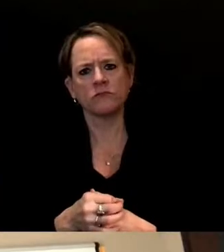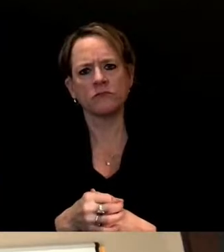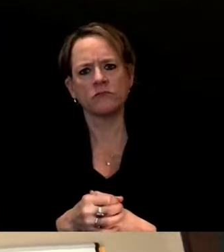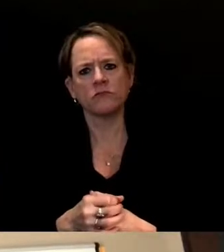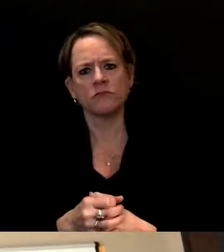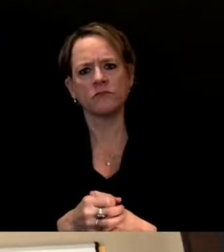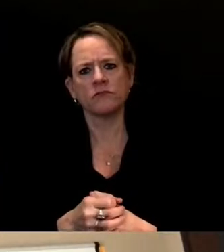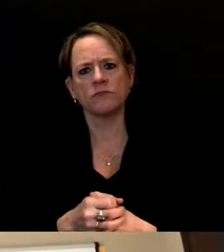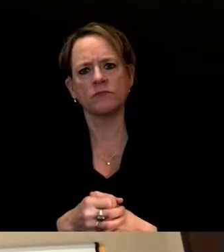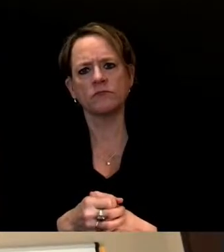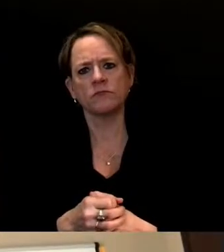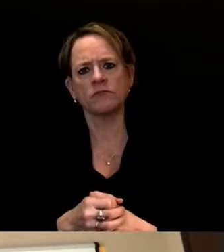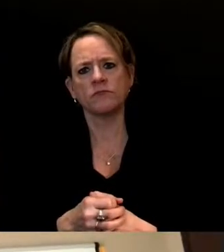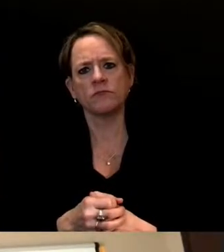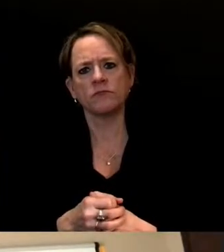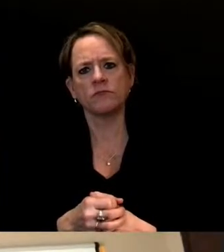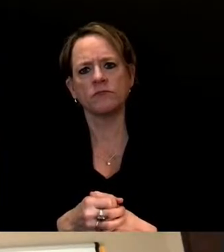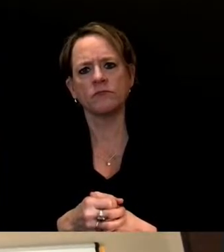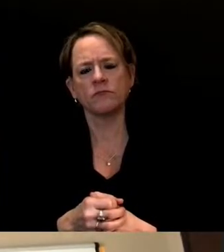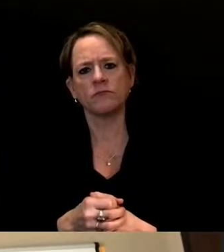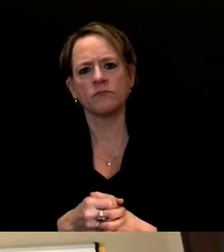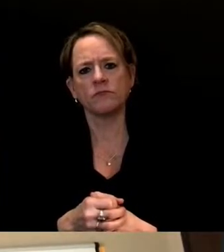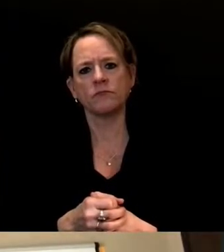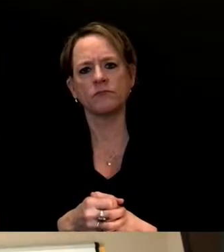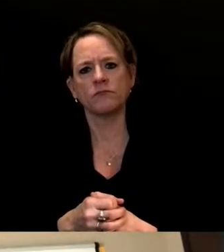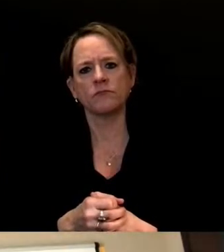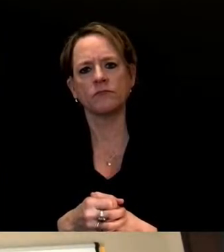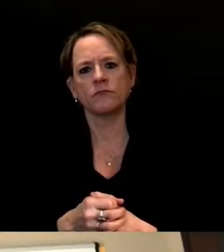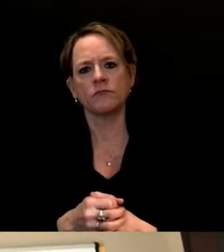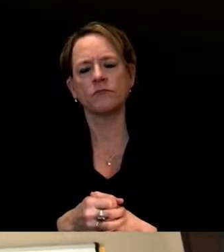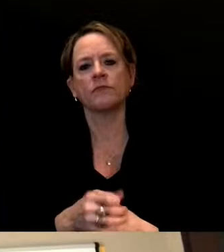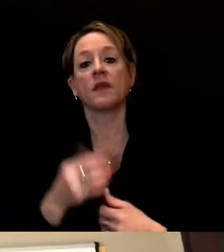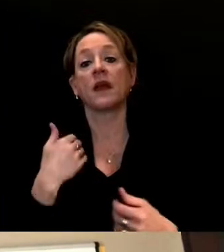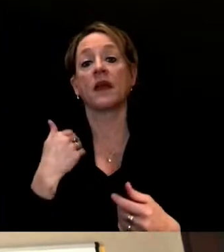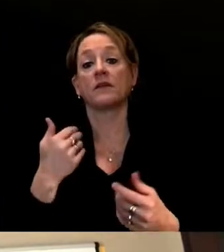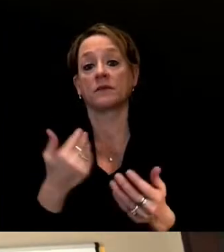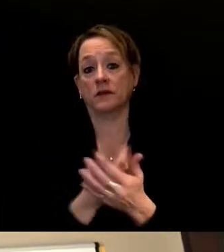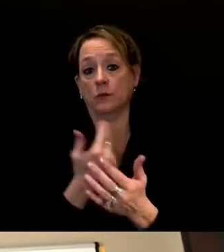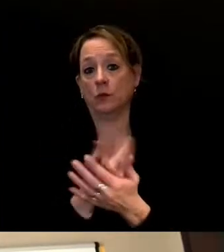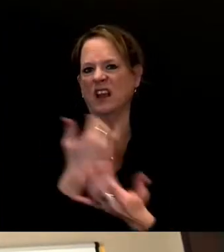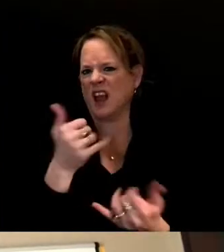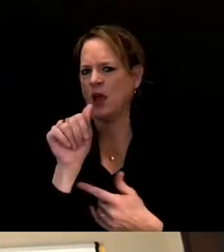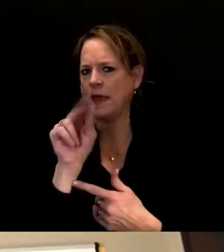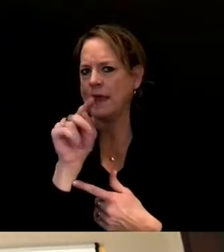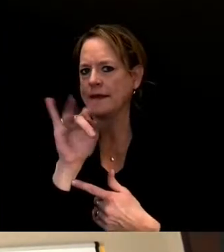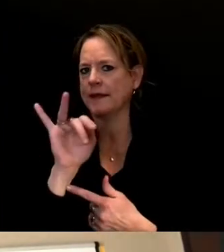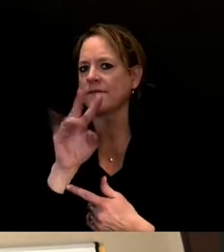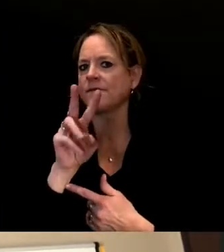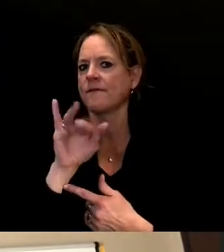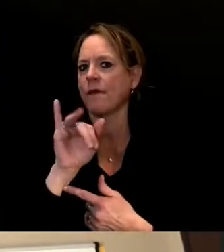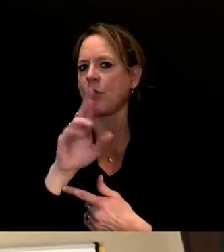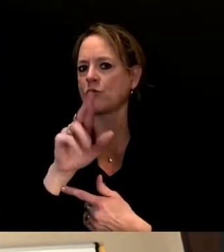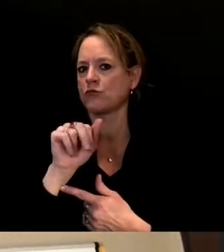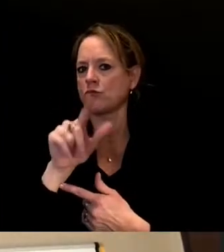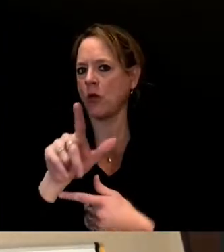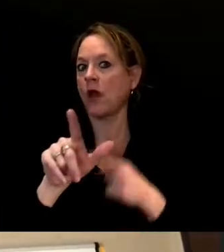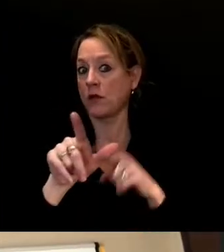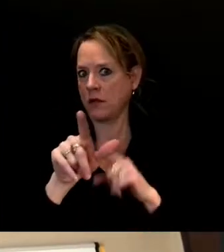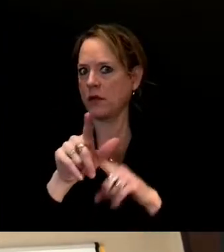authorized by the FDA, which can be used for people who are at very high risk of severe COVID-19 disease. This is